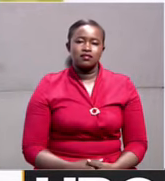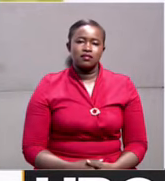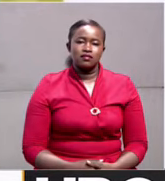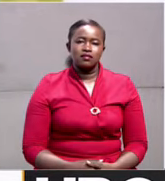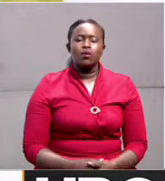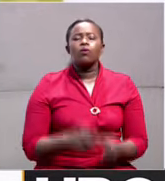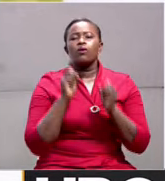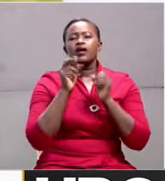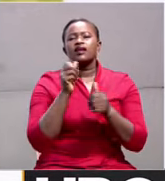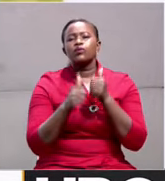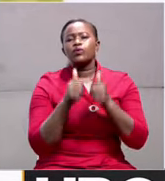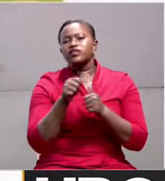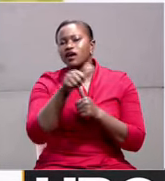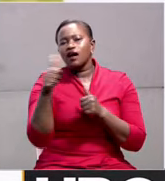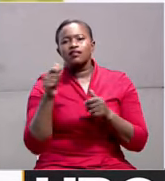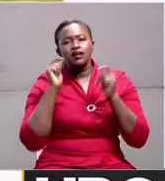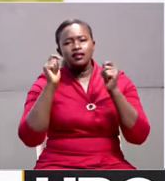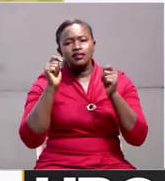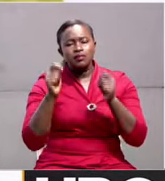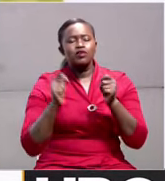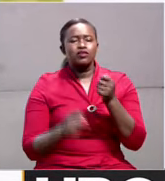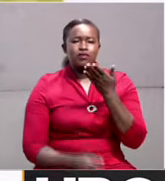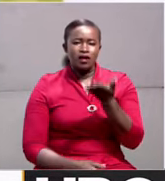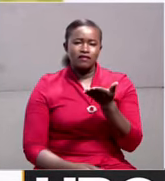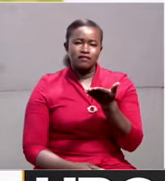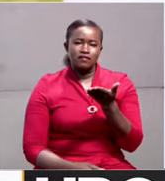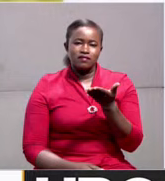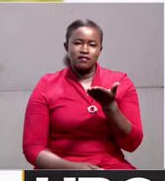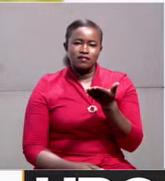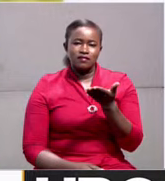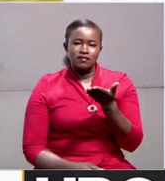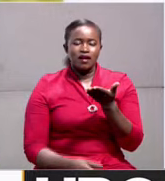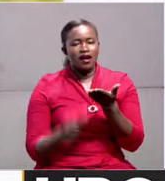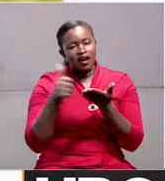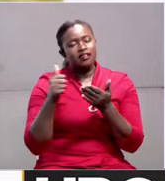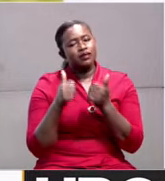Okay, which other testimony do you have?